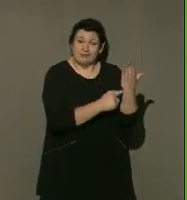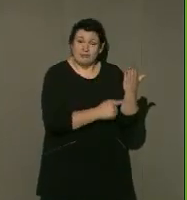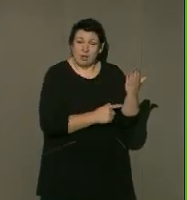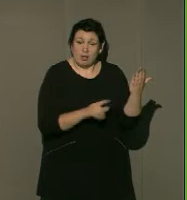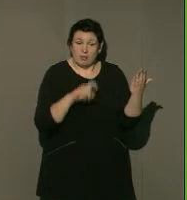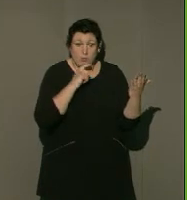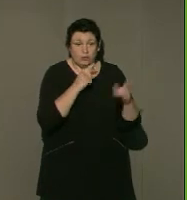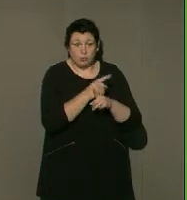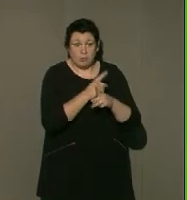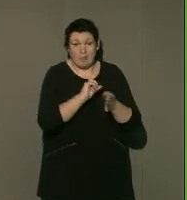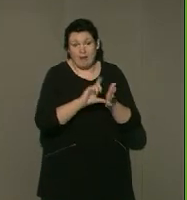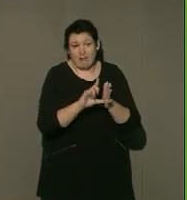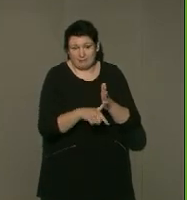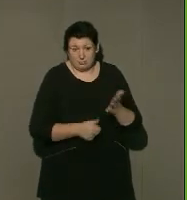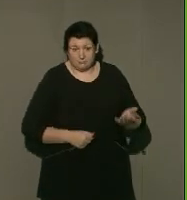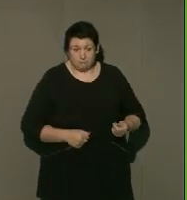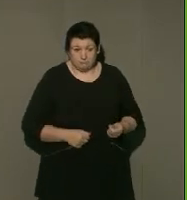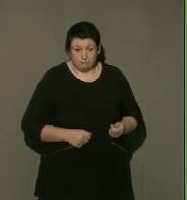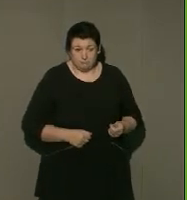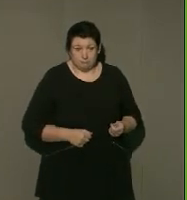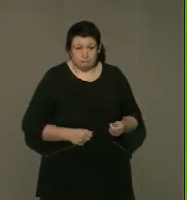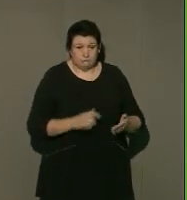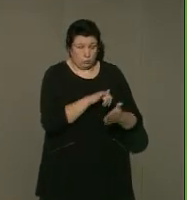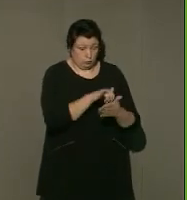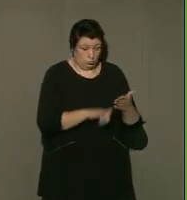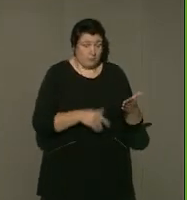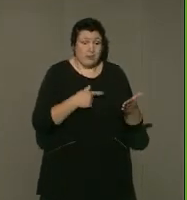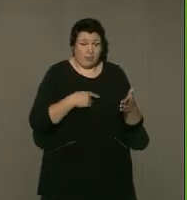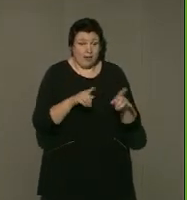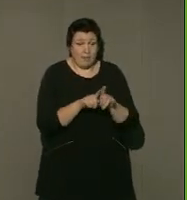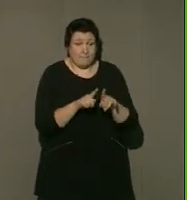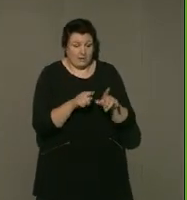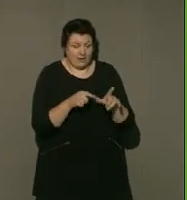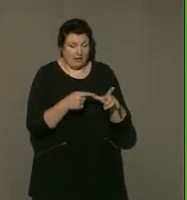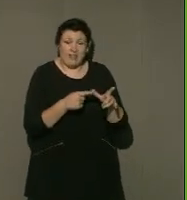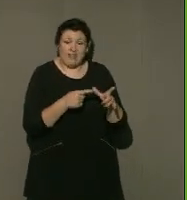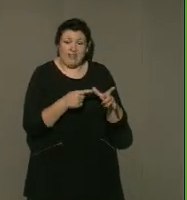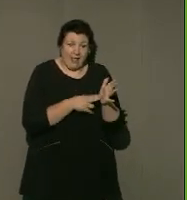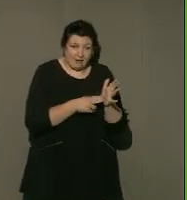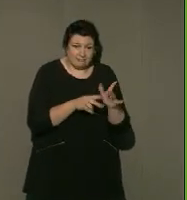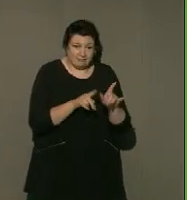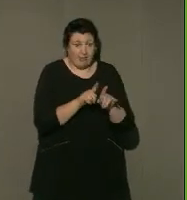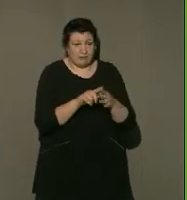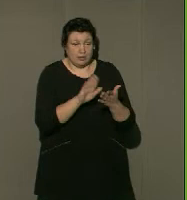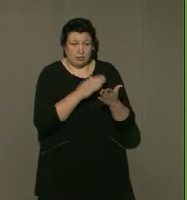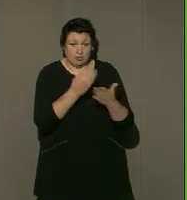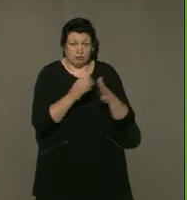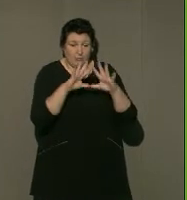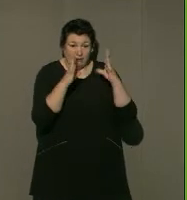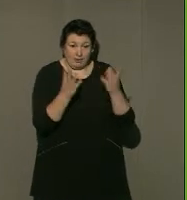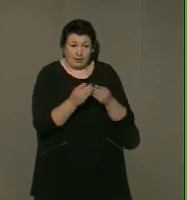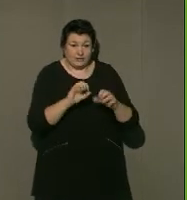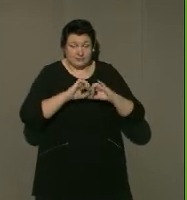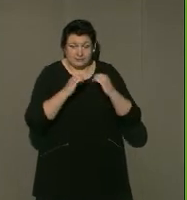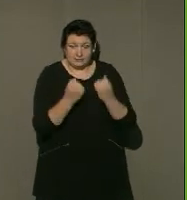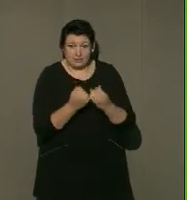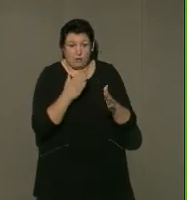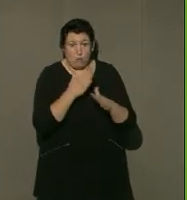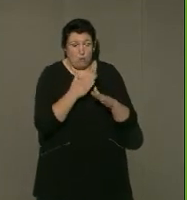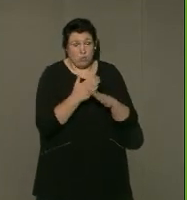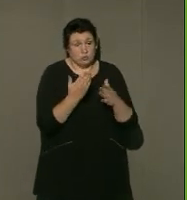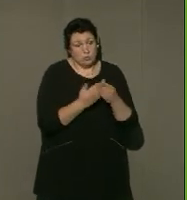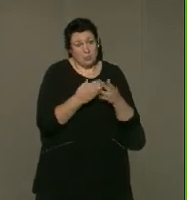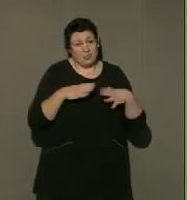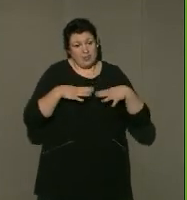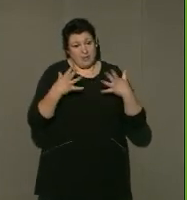debate shortly. A document that myself and Anne from the Holistic Review Transition Team have worked on in communication with liberation